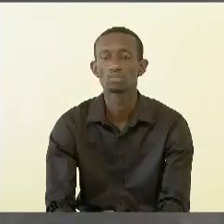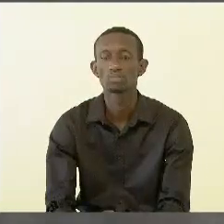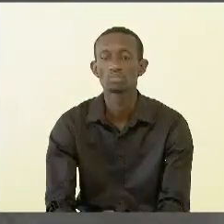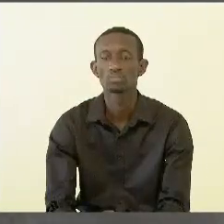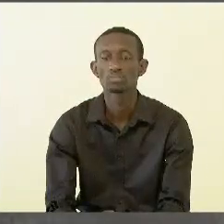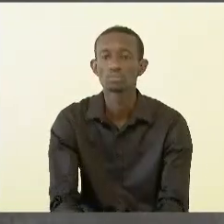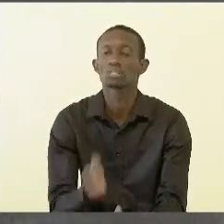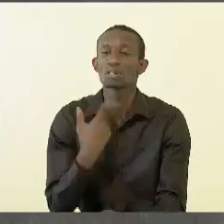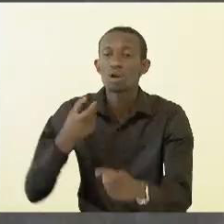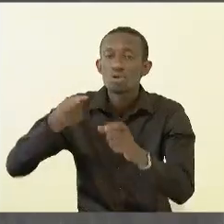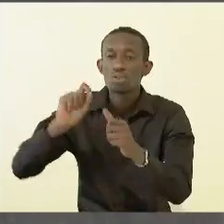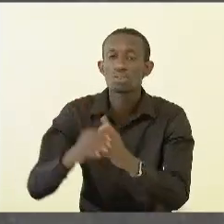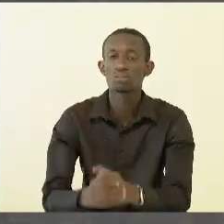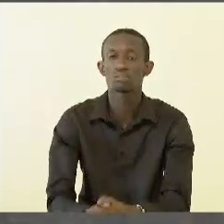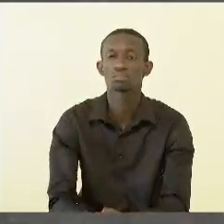I will have to add